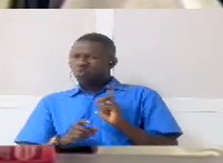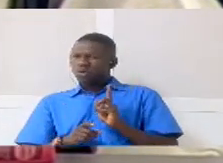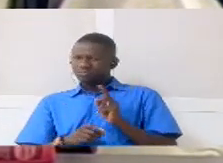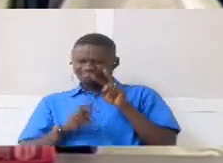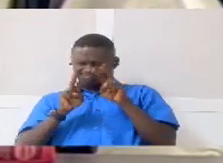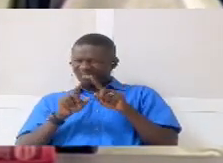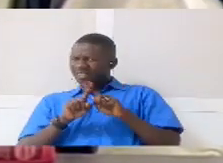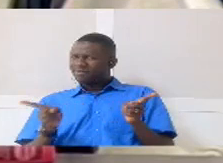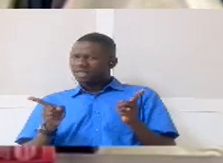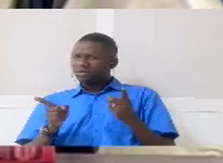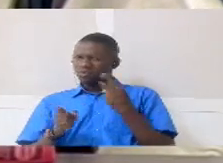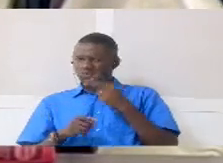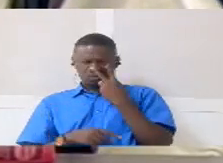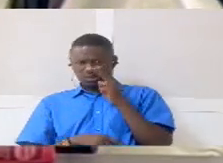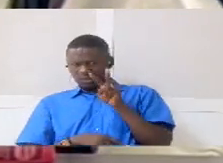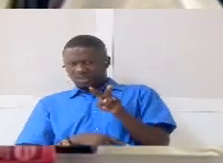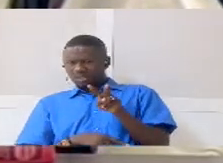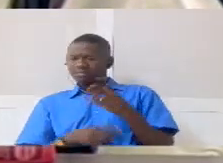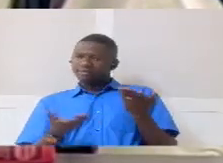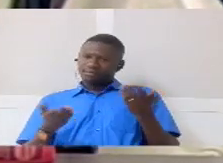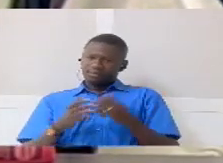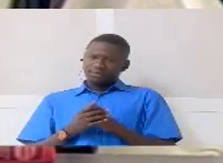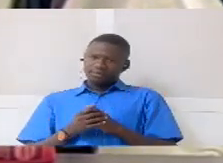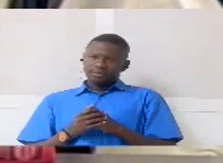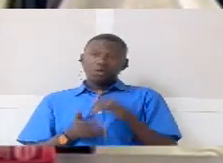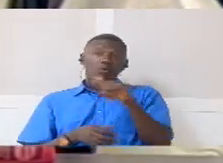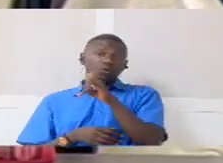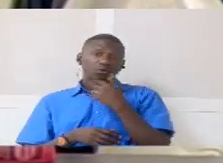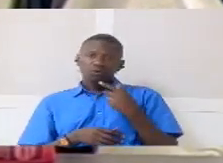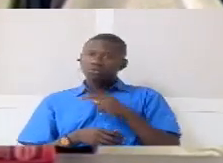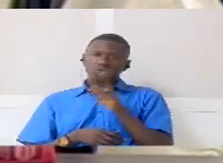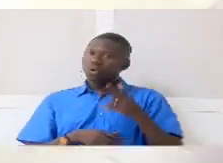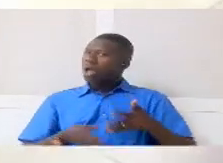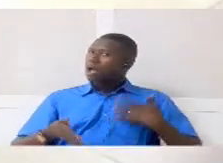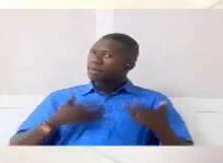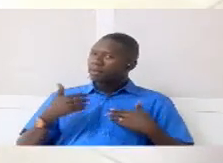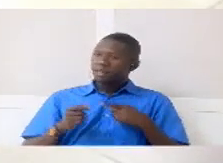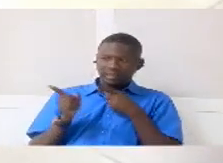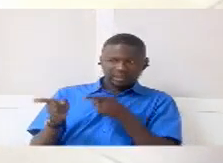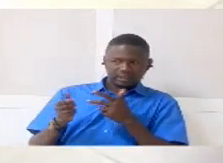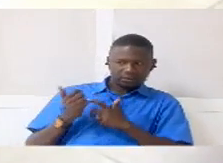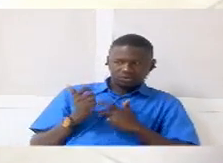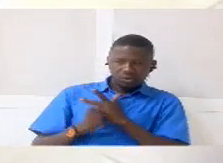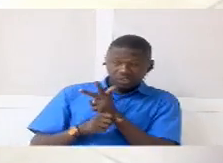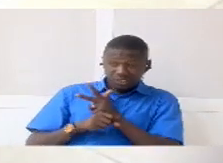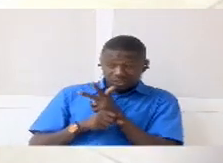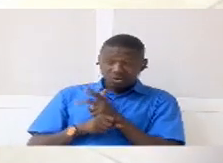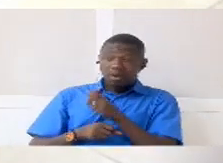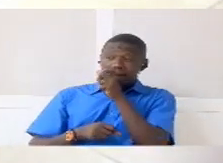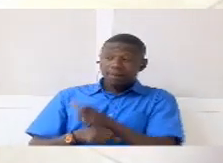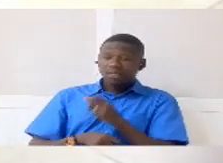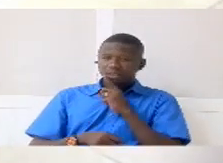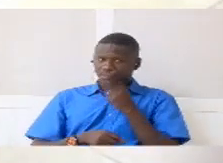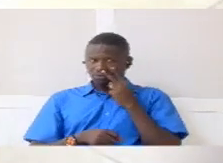keta fatam fanso tiji. Which was not so pleasing to Ibrahim Sise. Me ya lonko wale mang Ibrahim Sise nyafa.